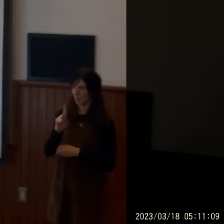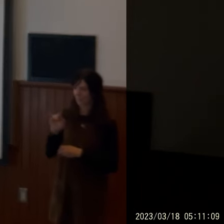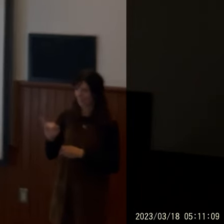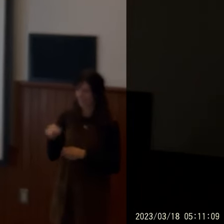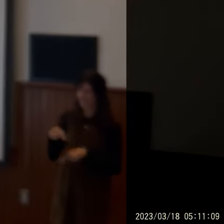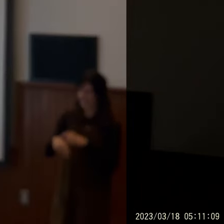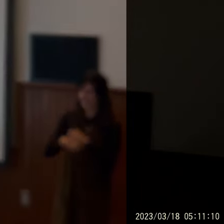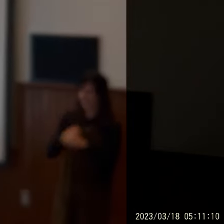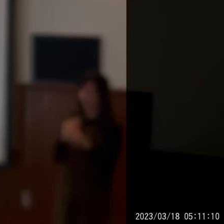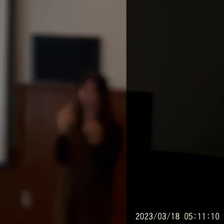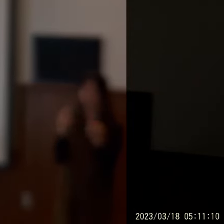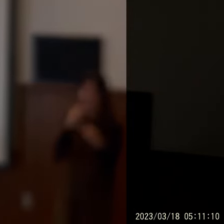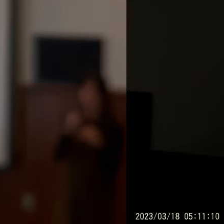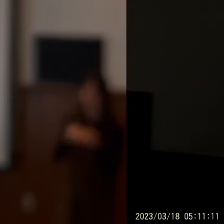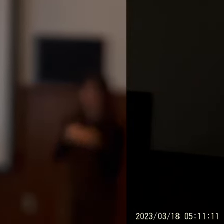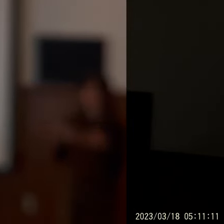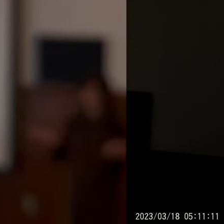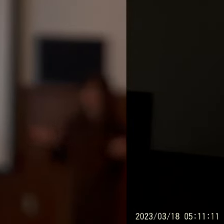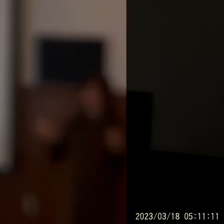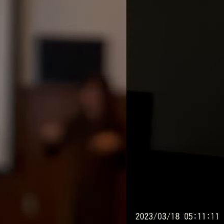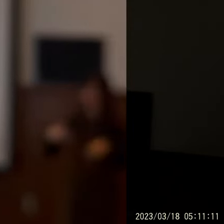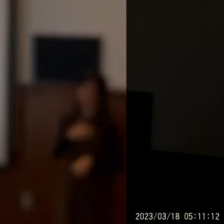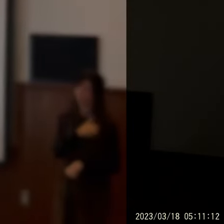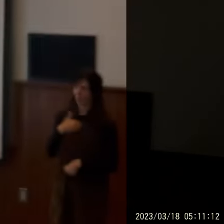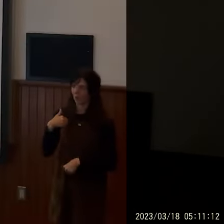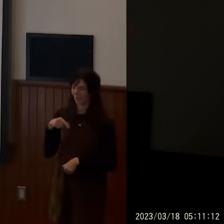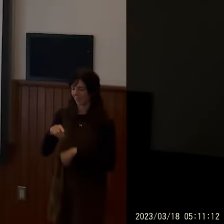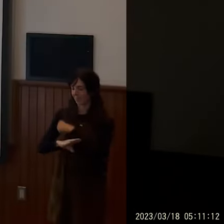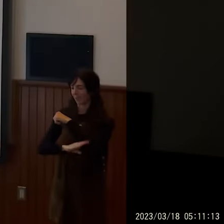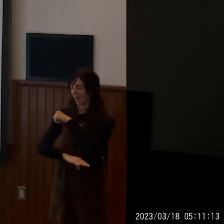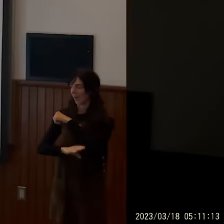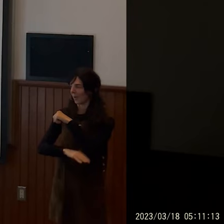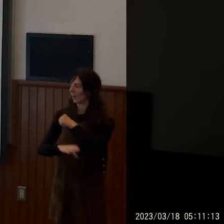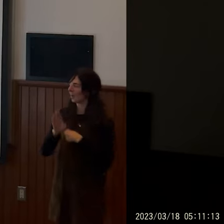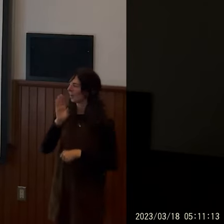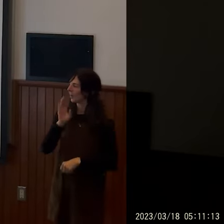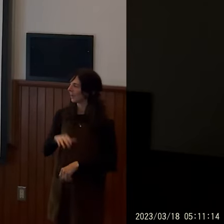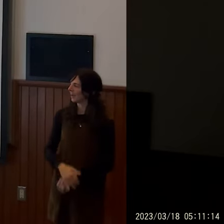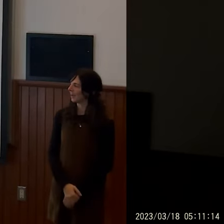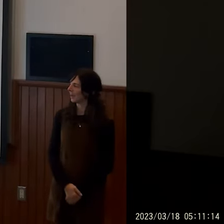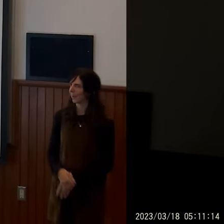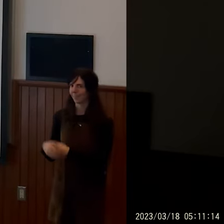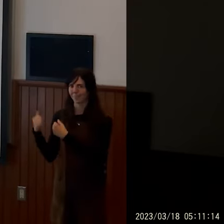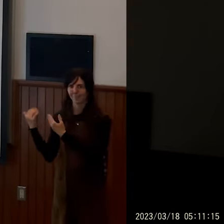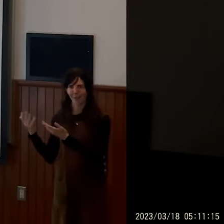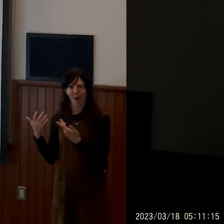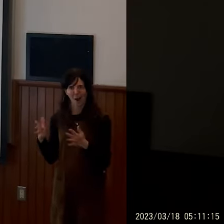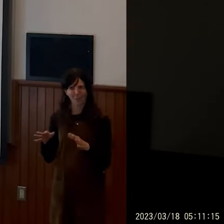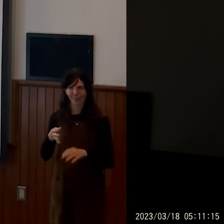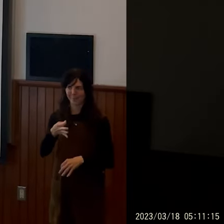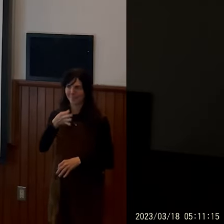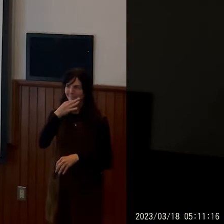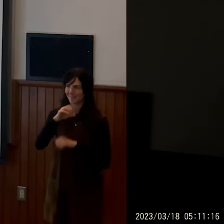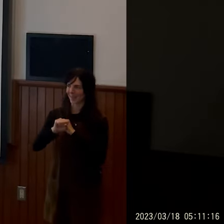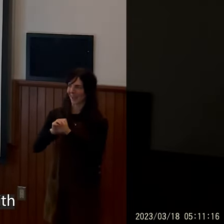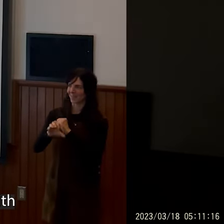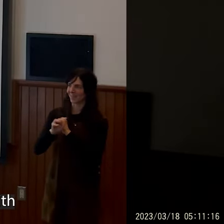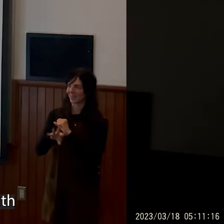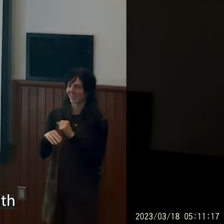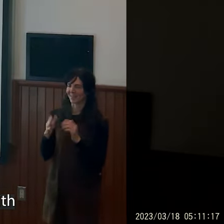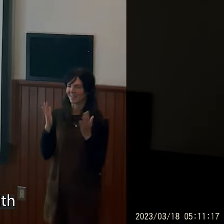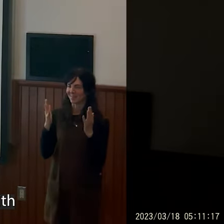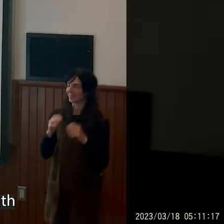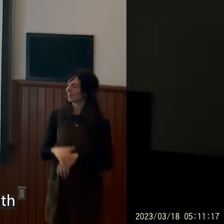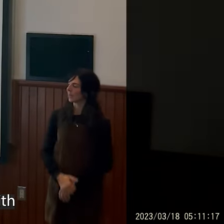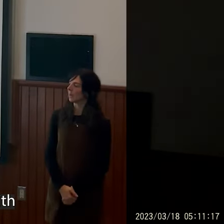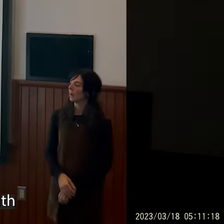this year. Hopefully it will come to Toronto in the fall. This is such good advertisement on it. Anyway,